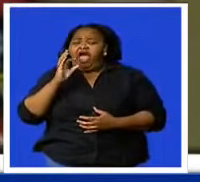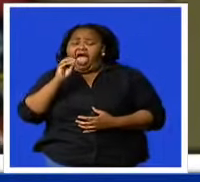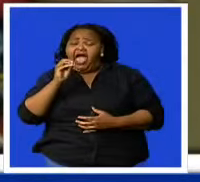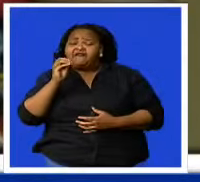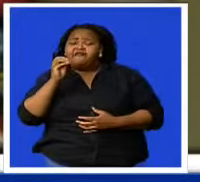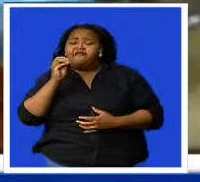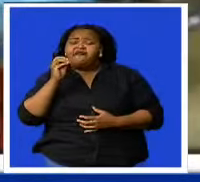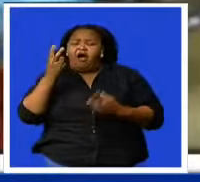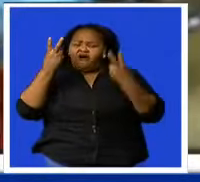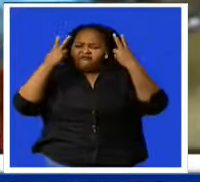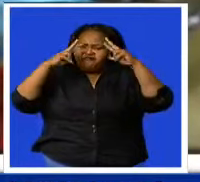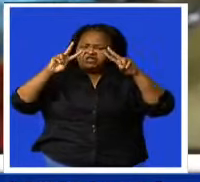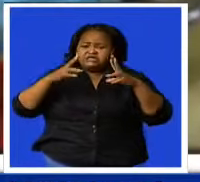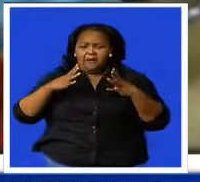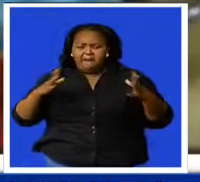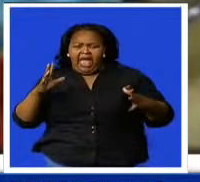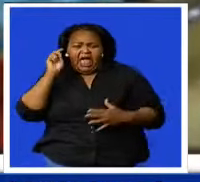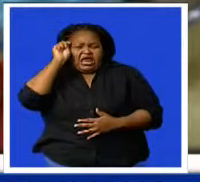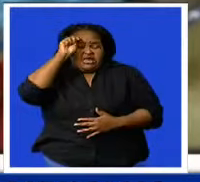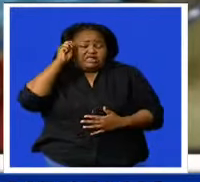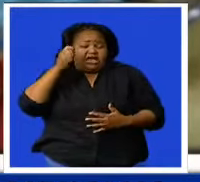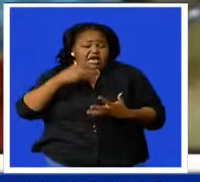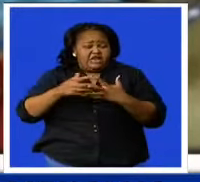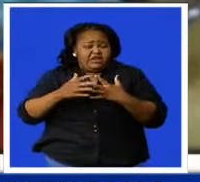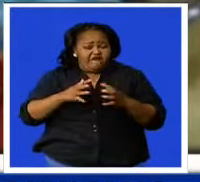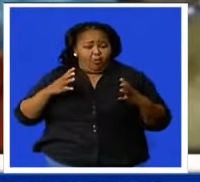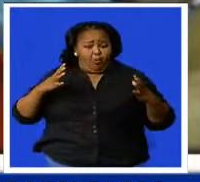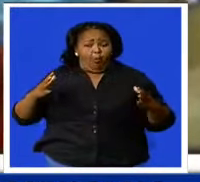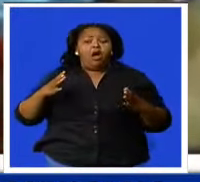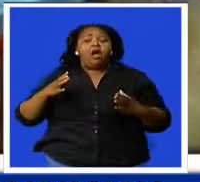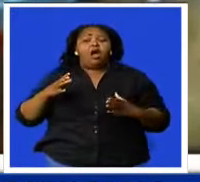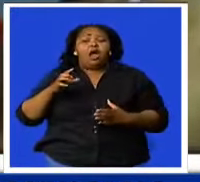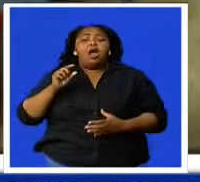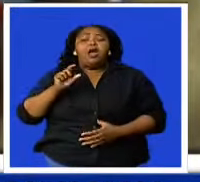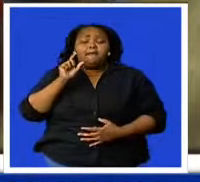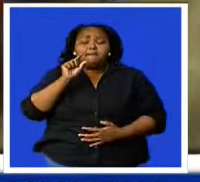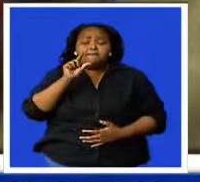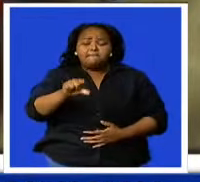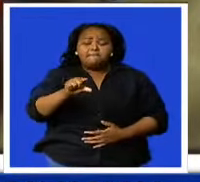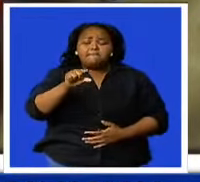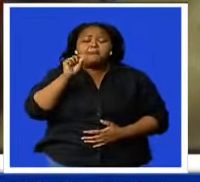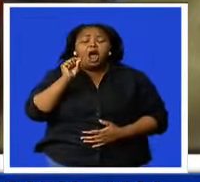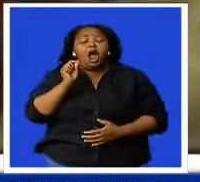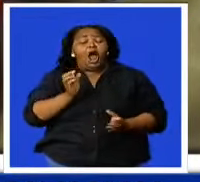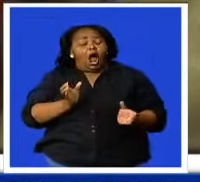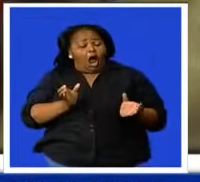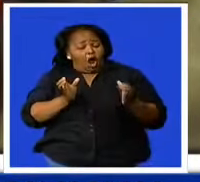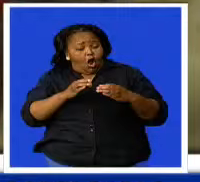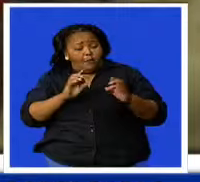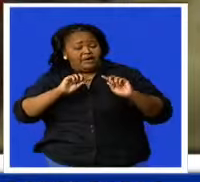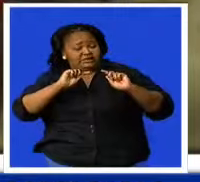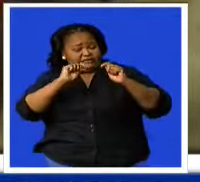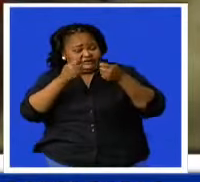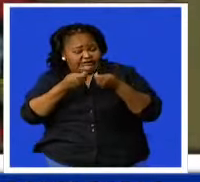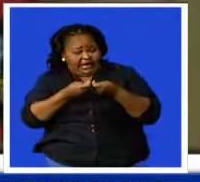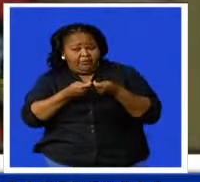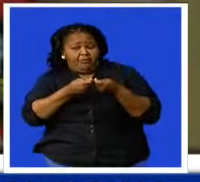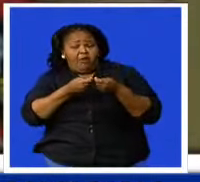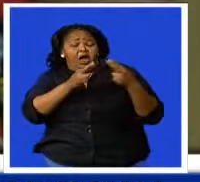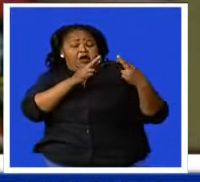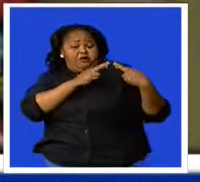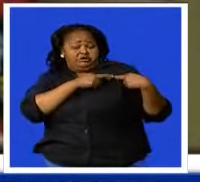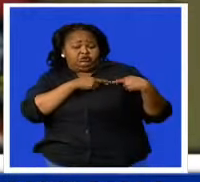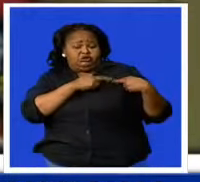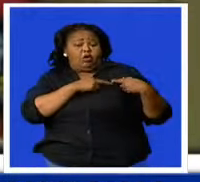know, thinking about certain things, then appointing particular committees, teams to look into such